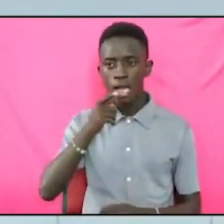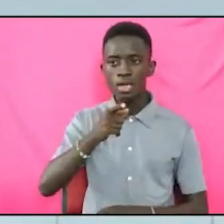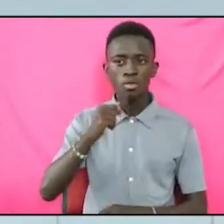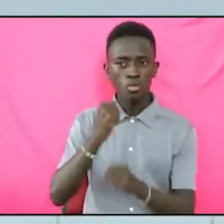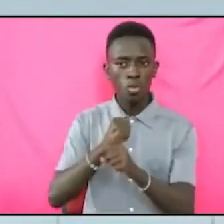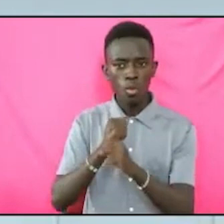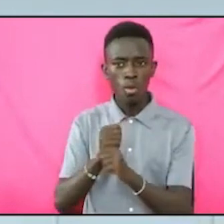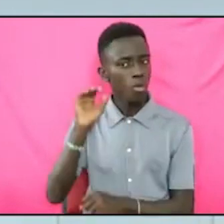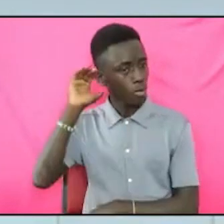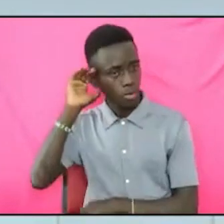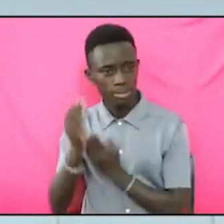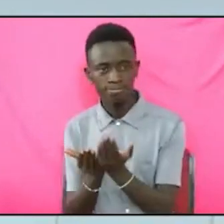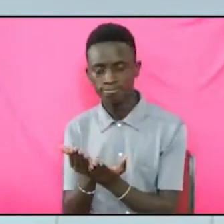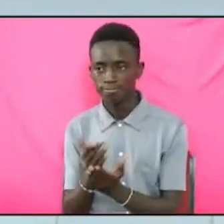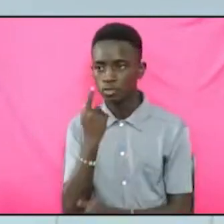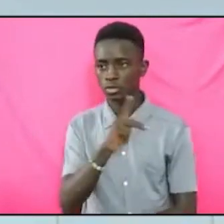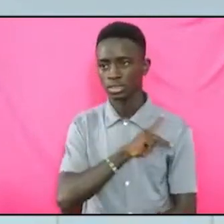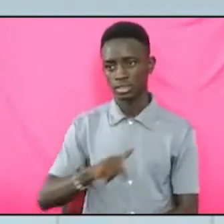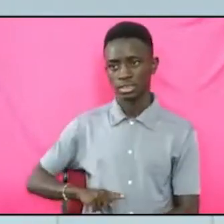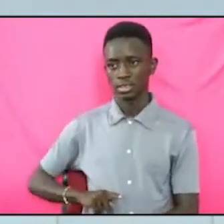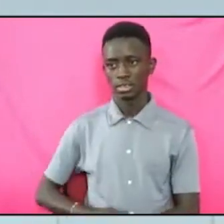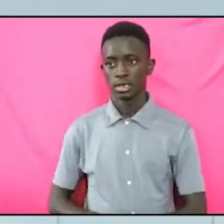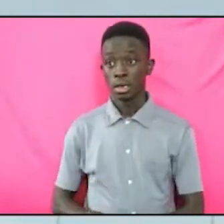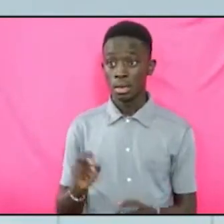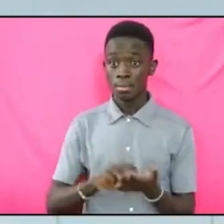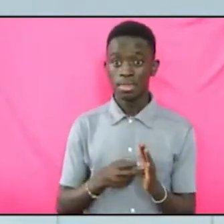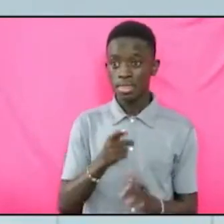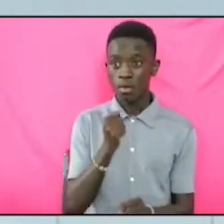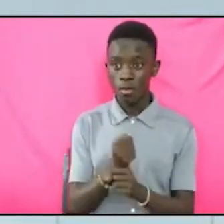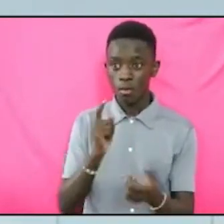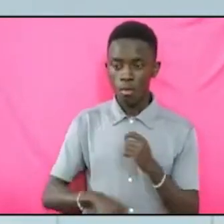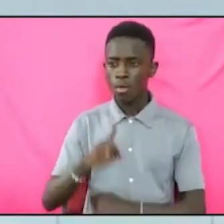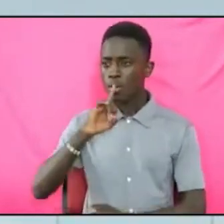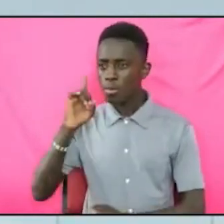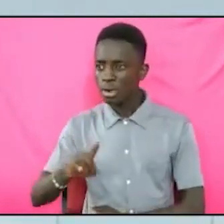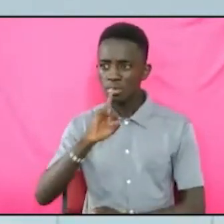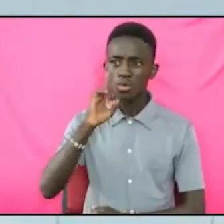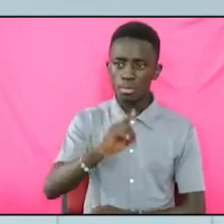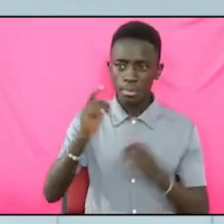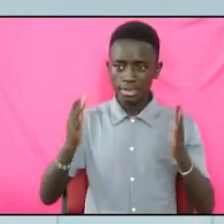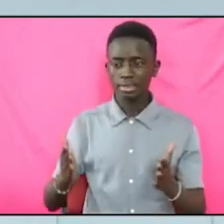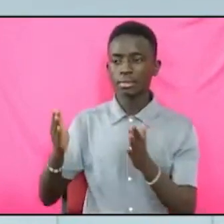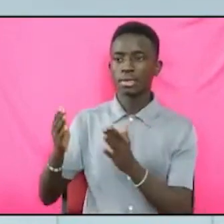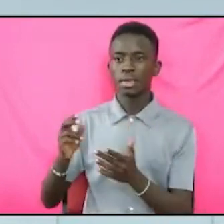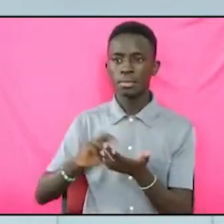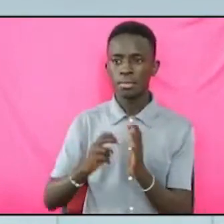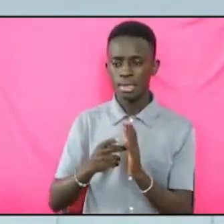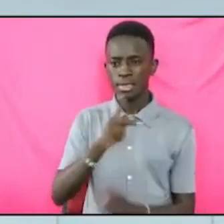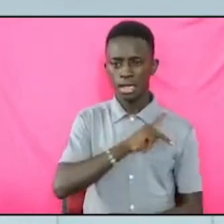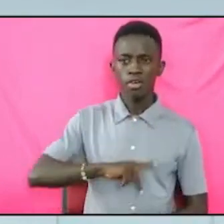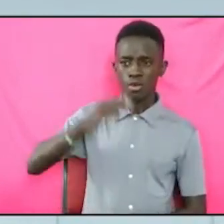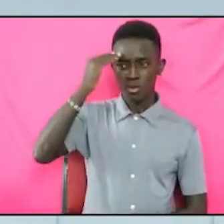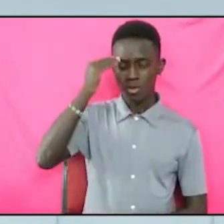Aram. So he is a commander, and the king also commends him as a great man. And we are